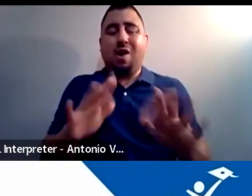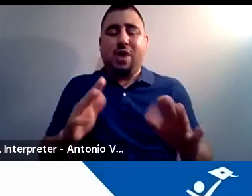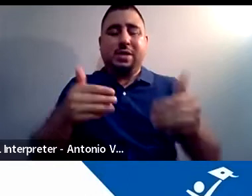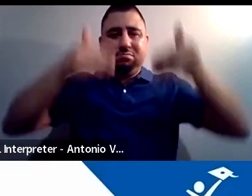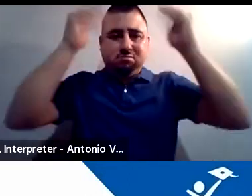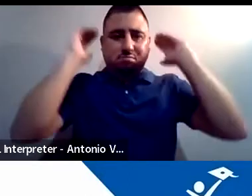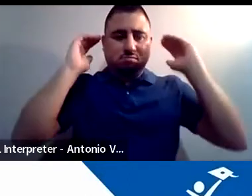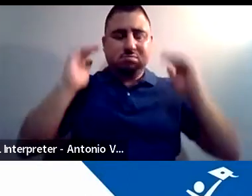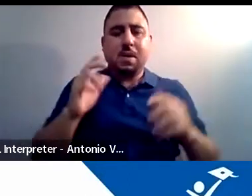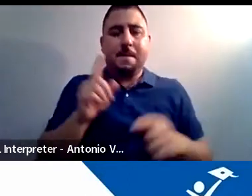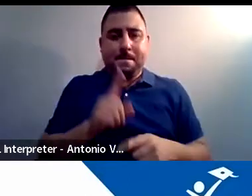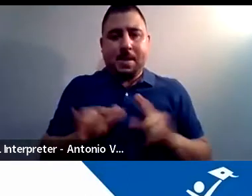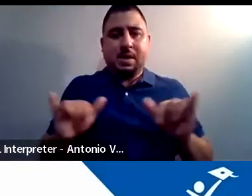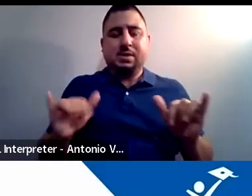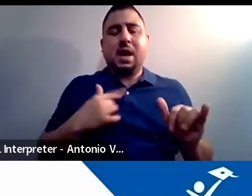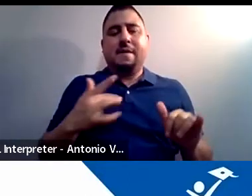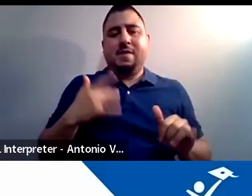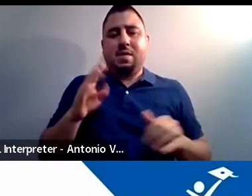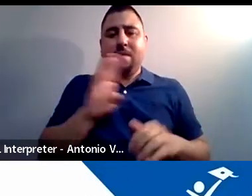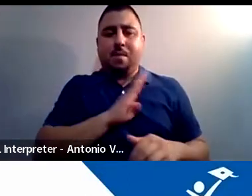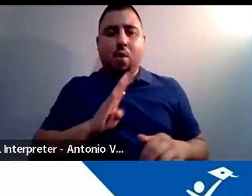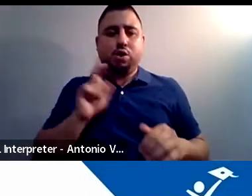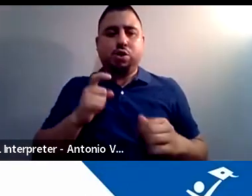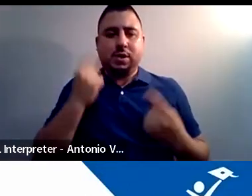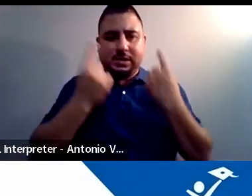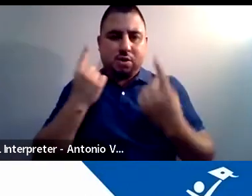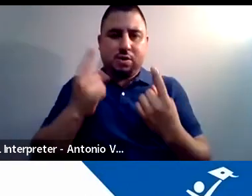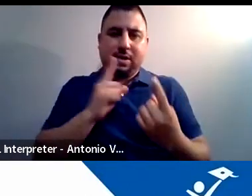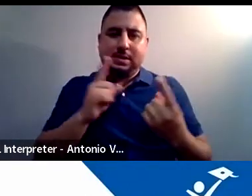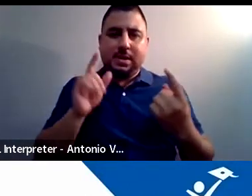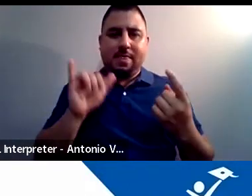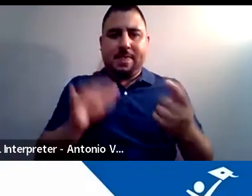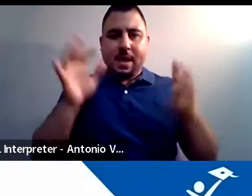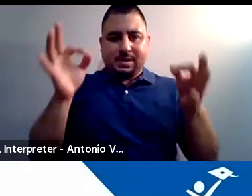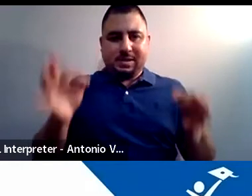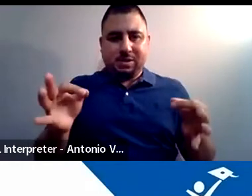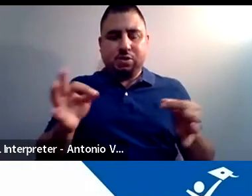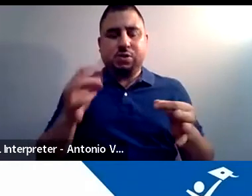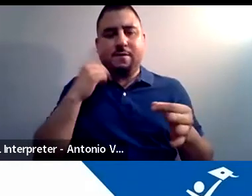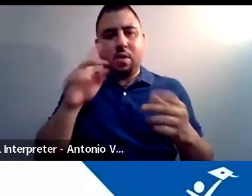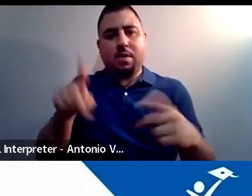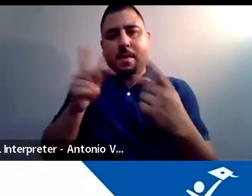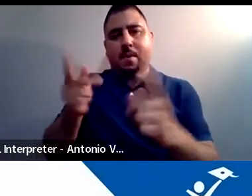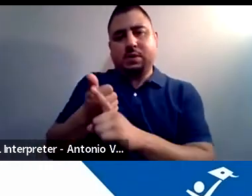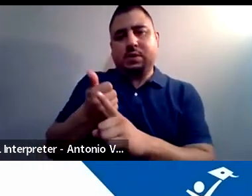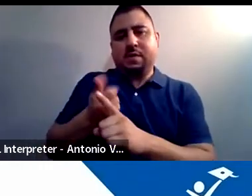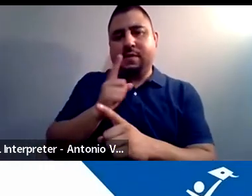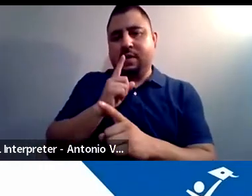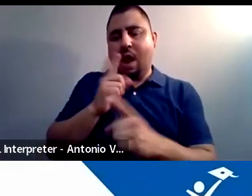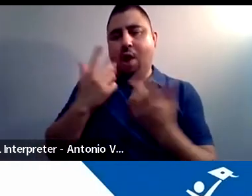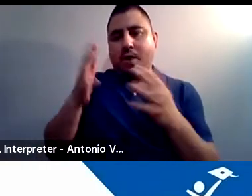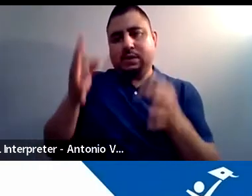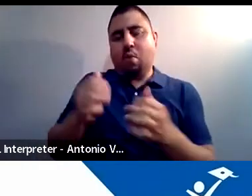increasing. But what I feel the board should take into consideration is the decision for the proposal itself was reached